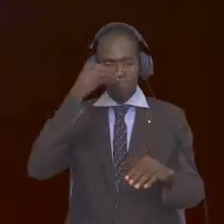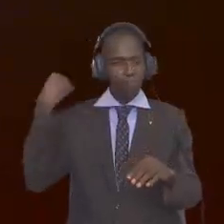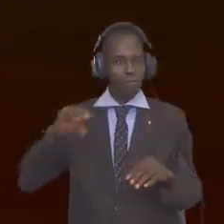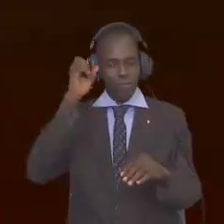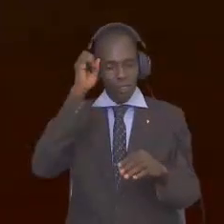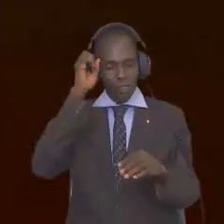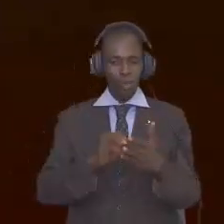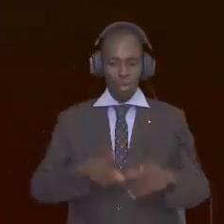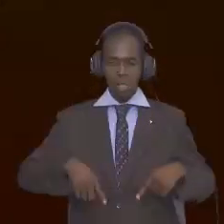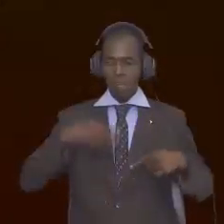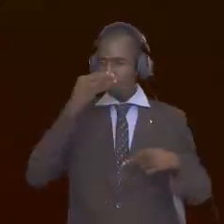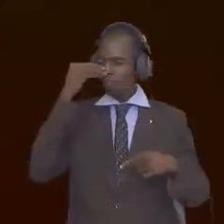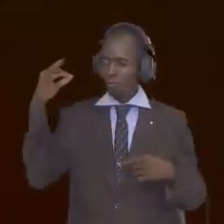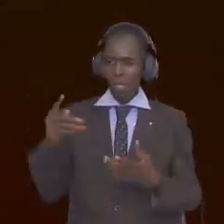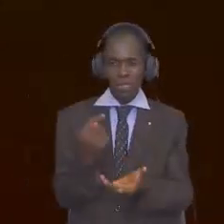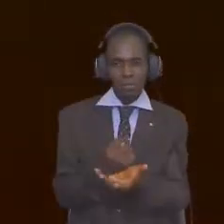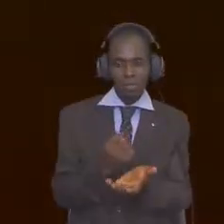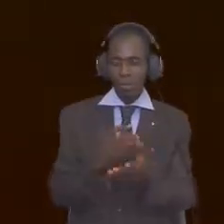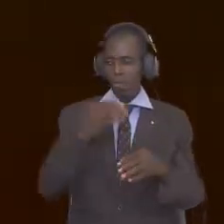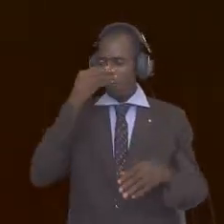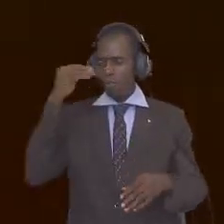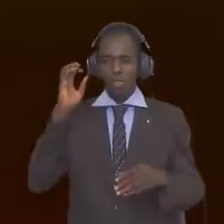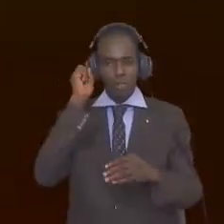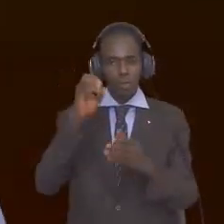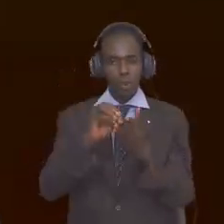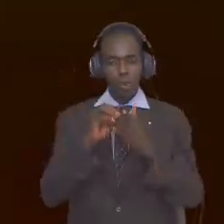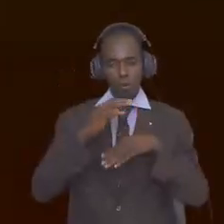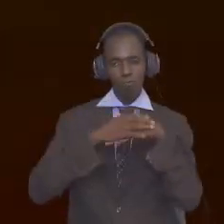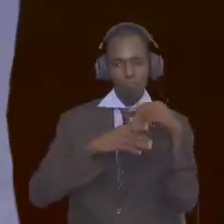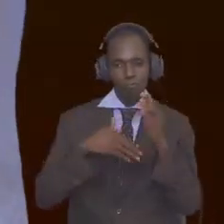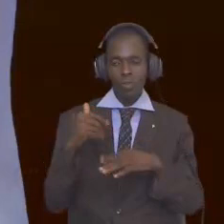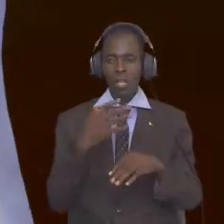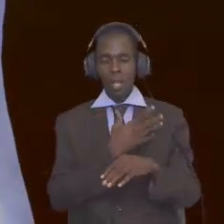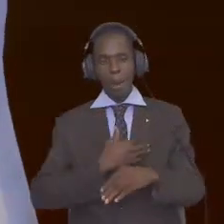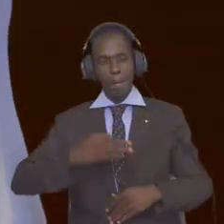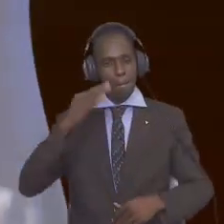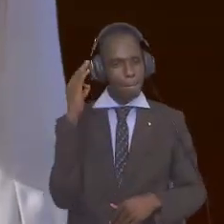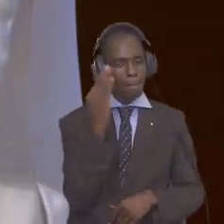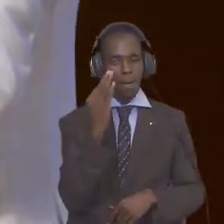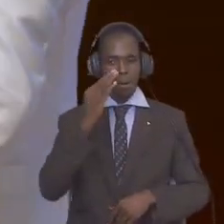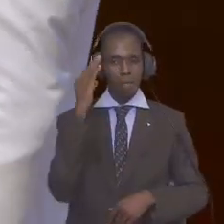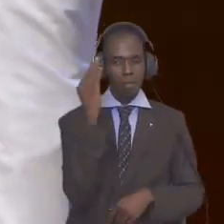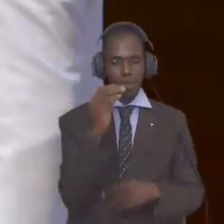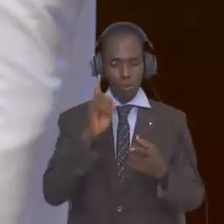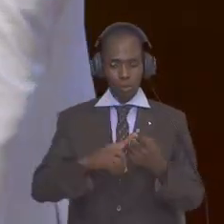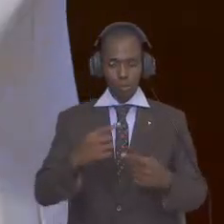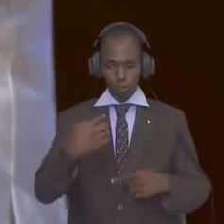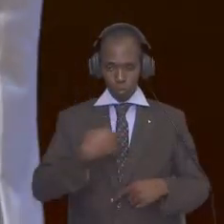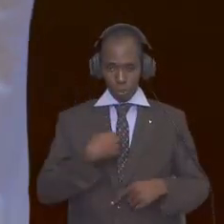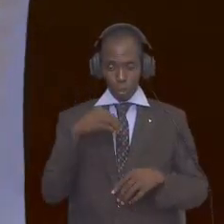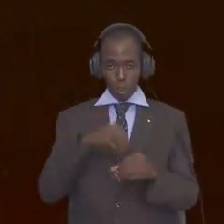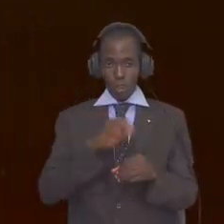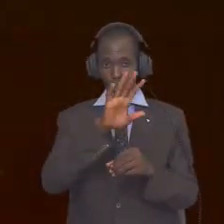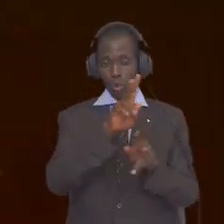forget luxury, who will forget his convenience, who will forget his health, and minister unto me in your place.